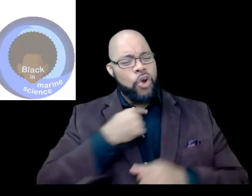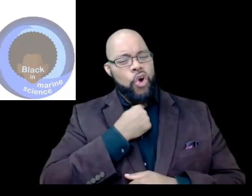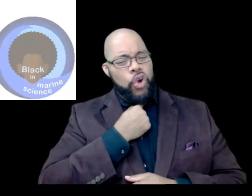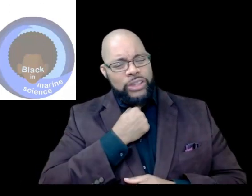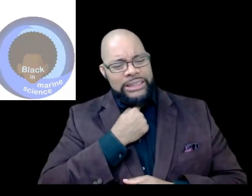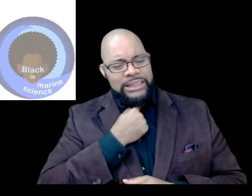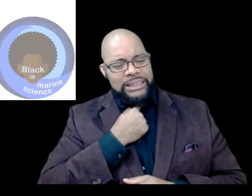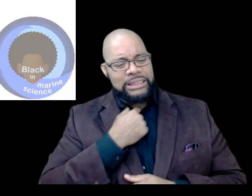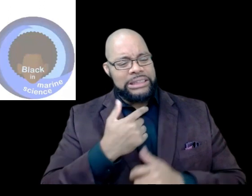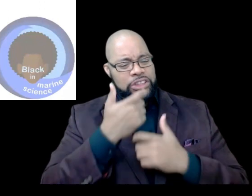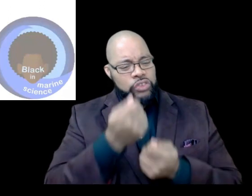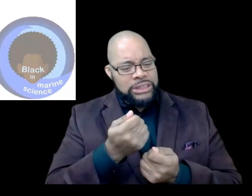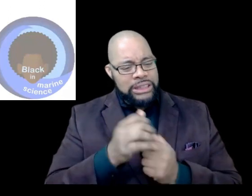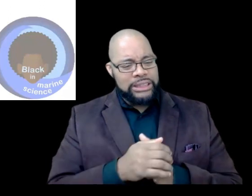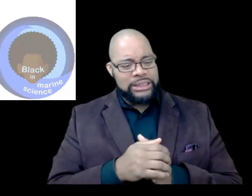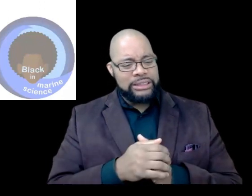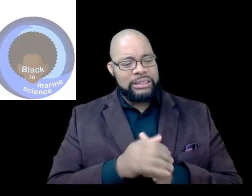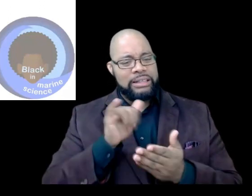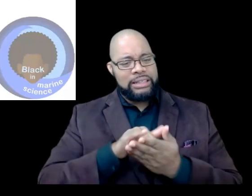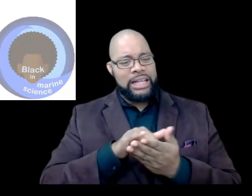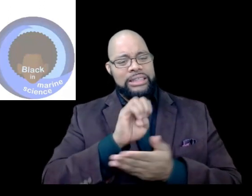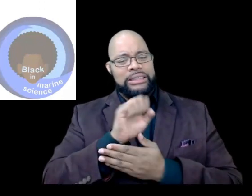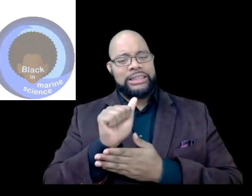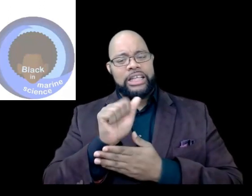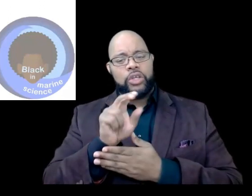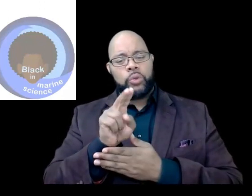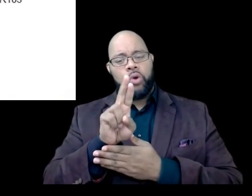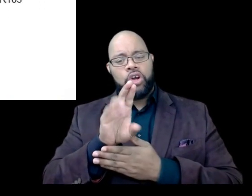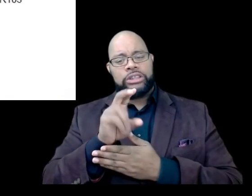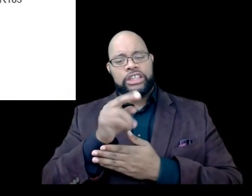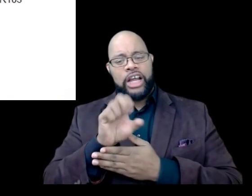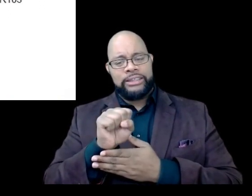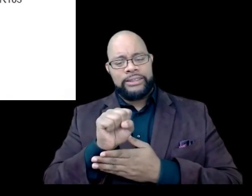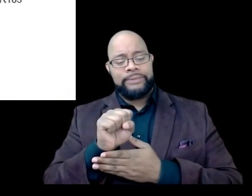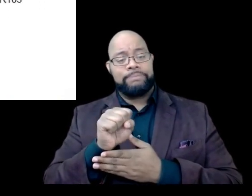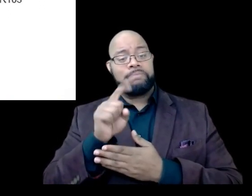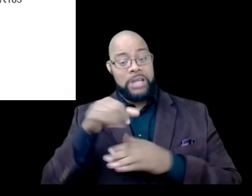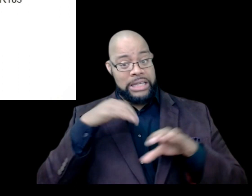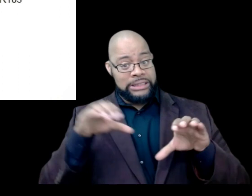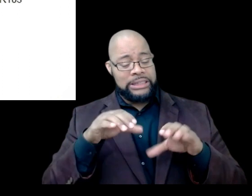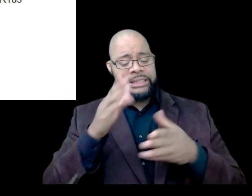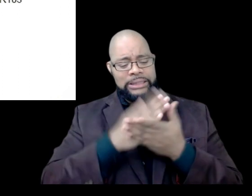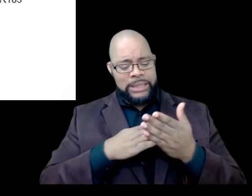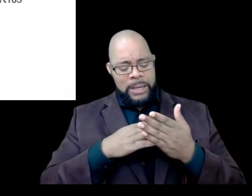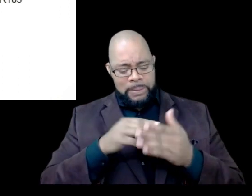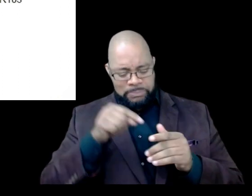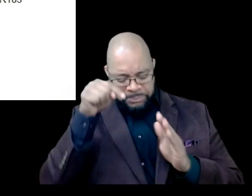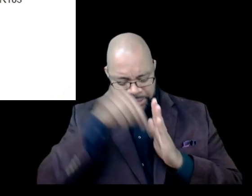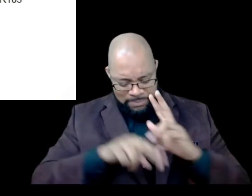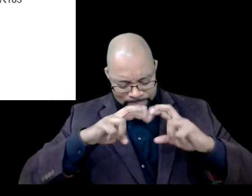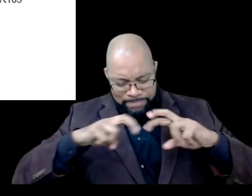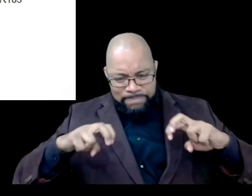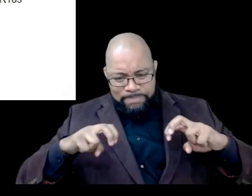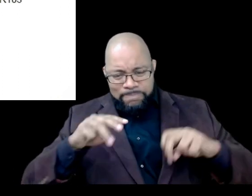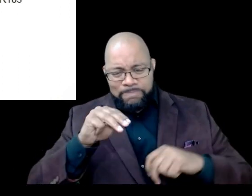I was still curious and interested in these sea urchins. In fact, I did some